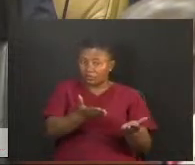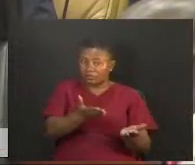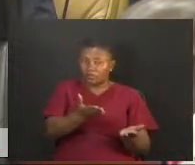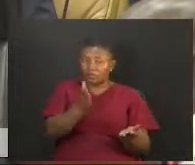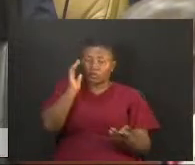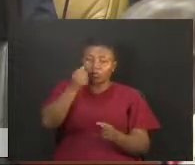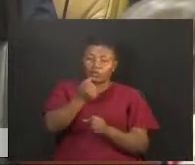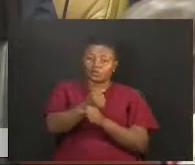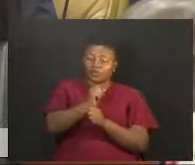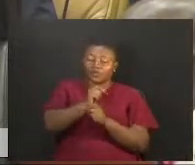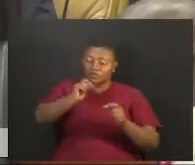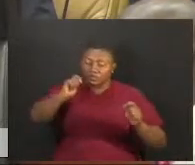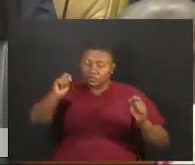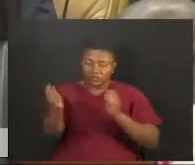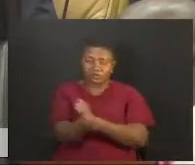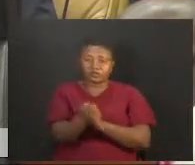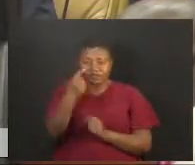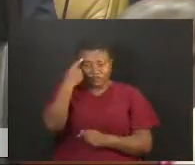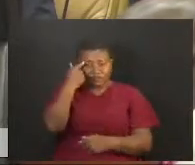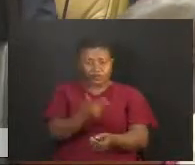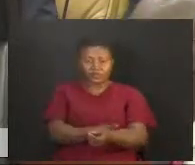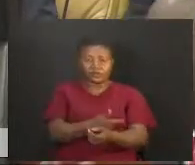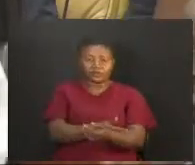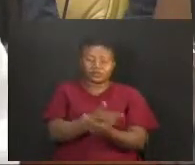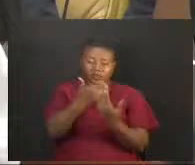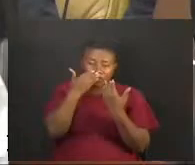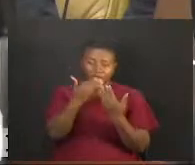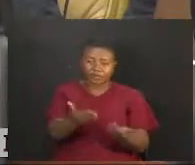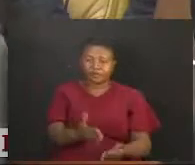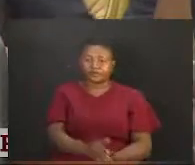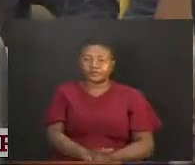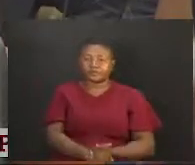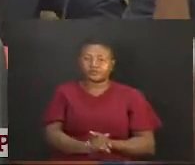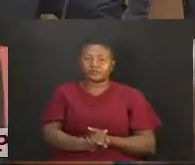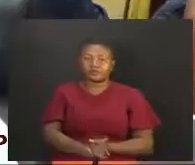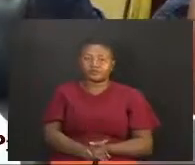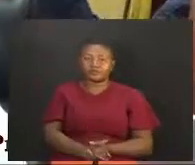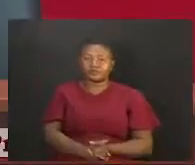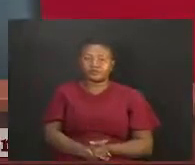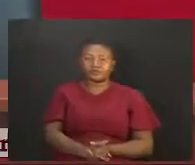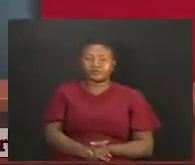reset Ghana. Ghana is being reset. Thank you very much, Mr. Speaker.